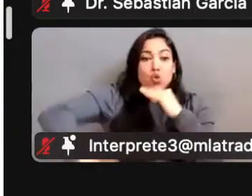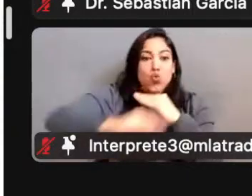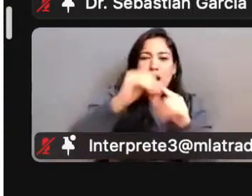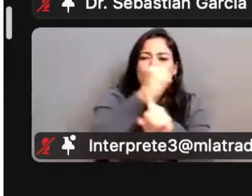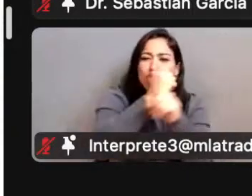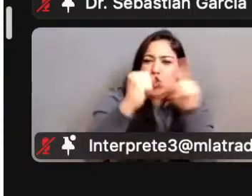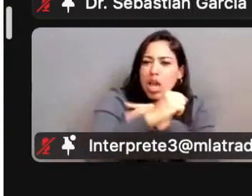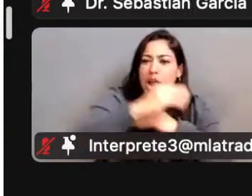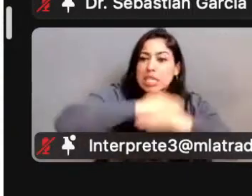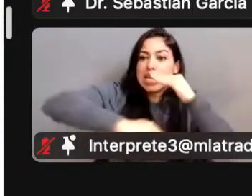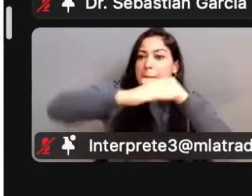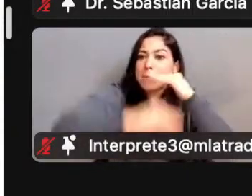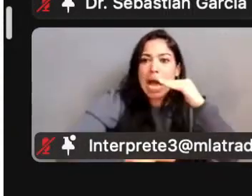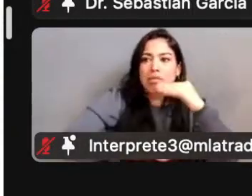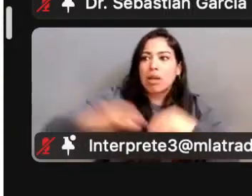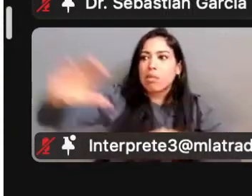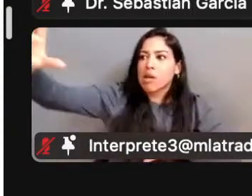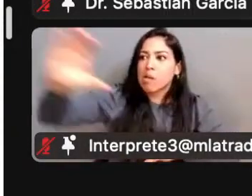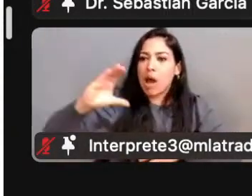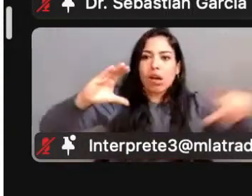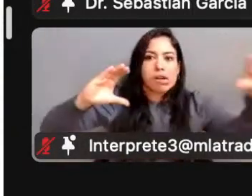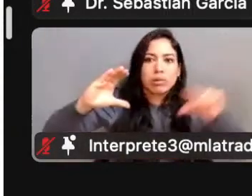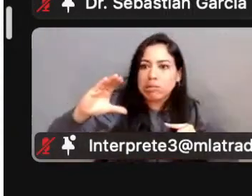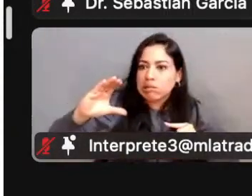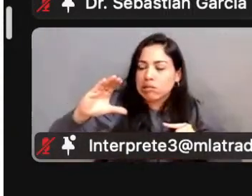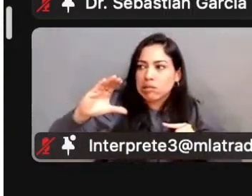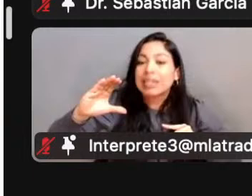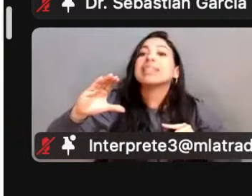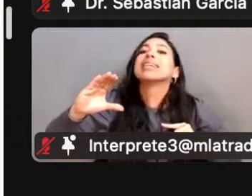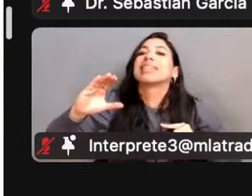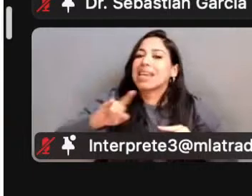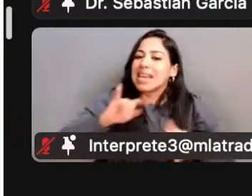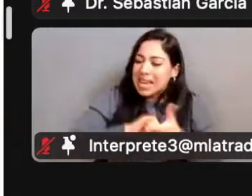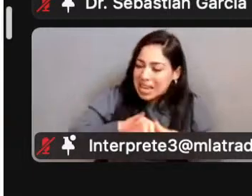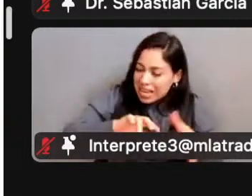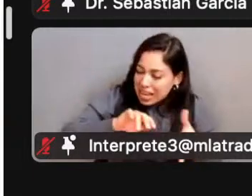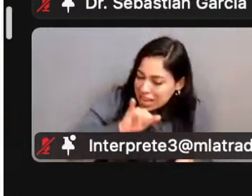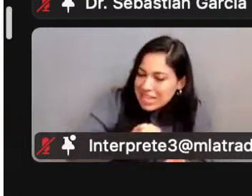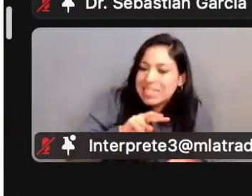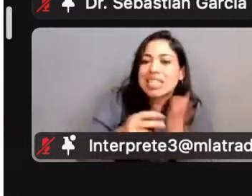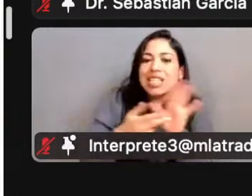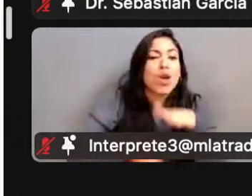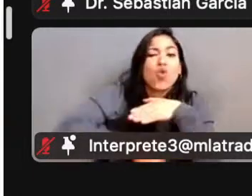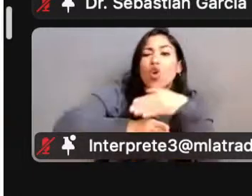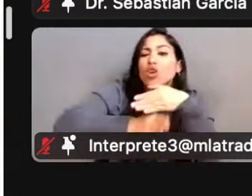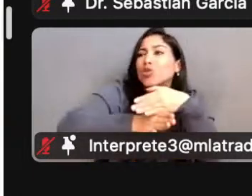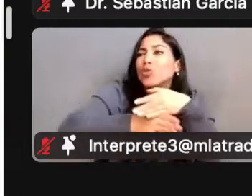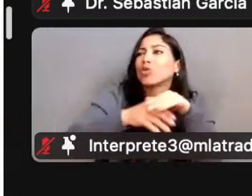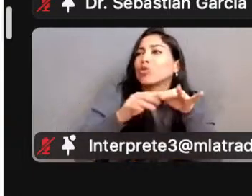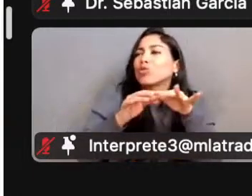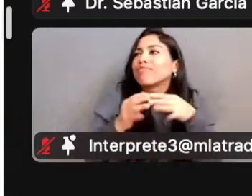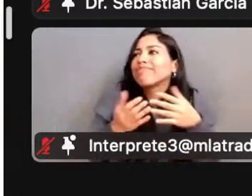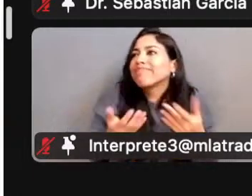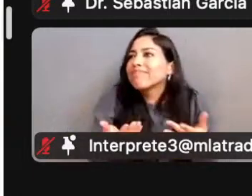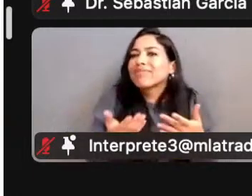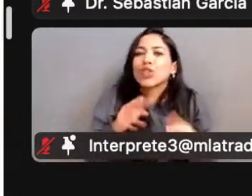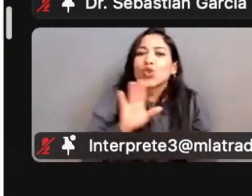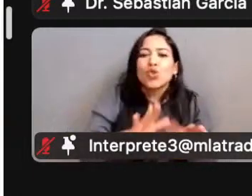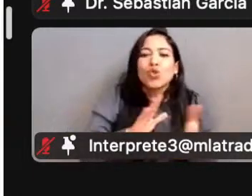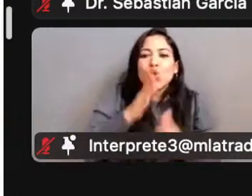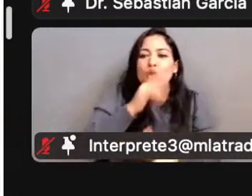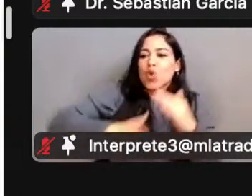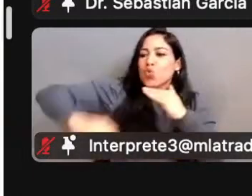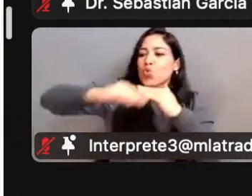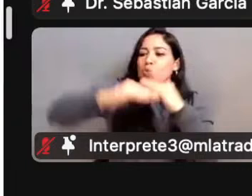social inequalities as well as income are perpetuated, to that extent, they will continue.